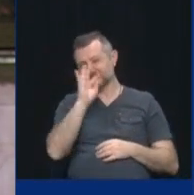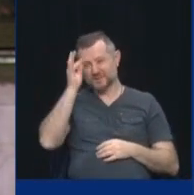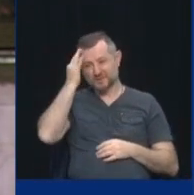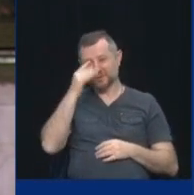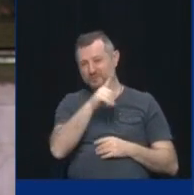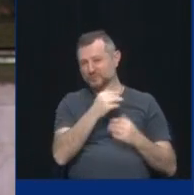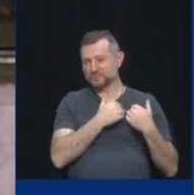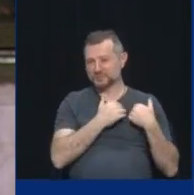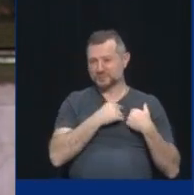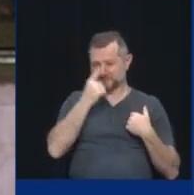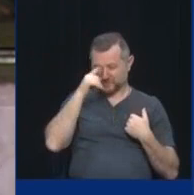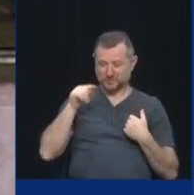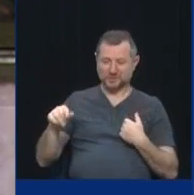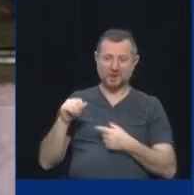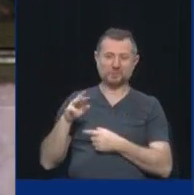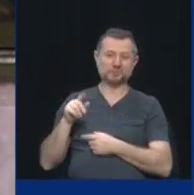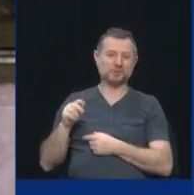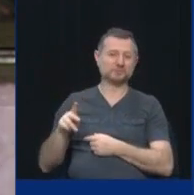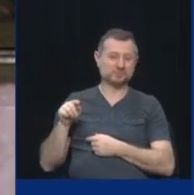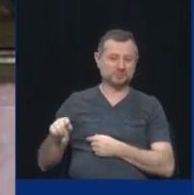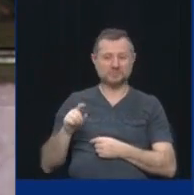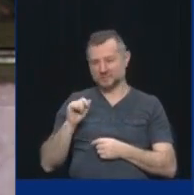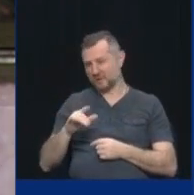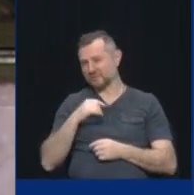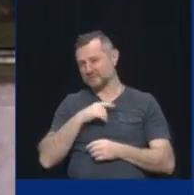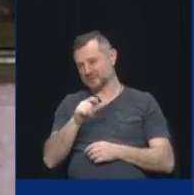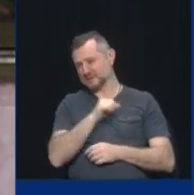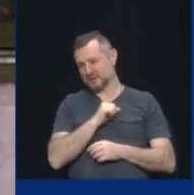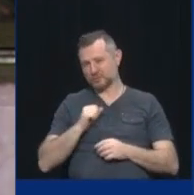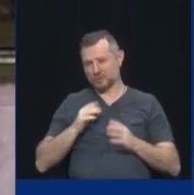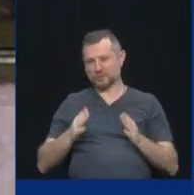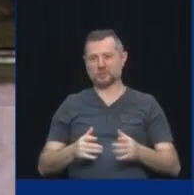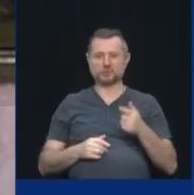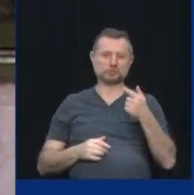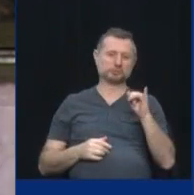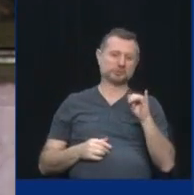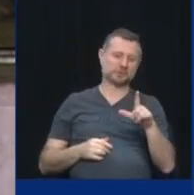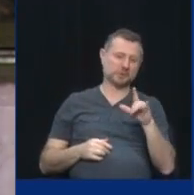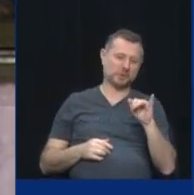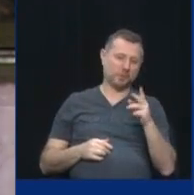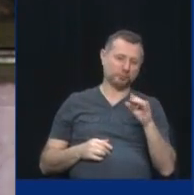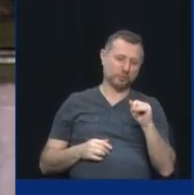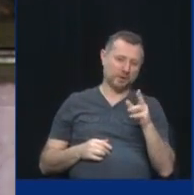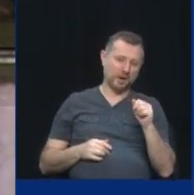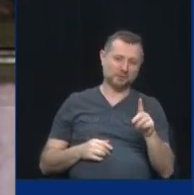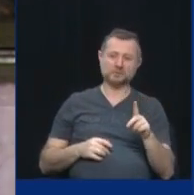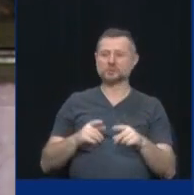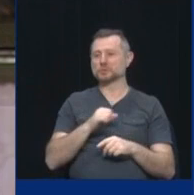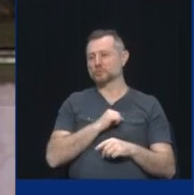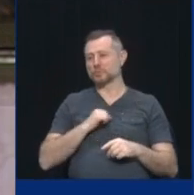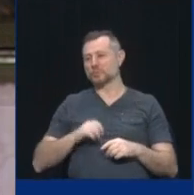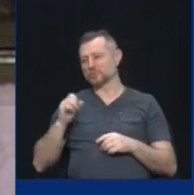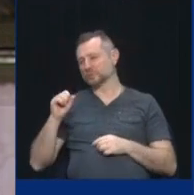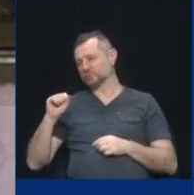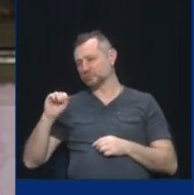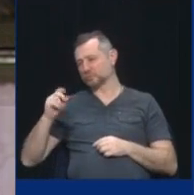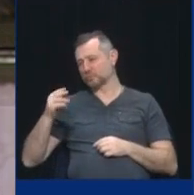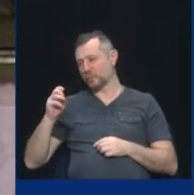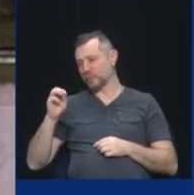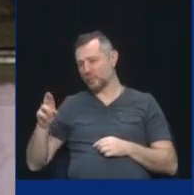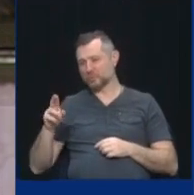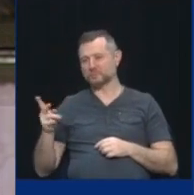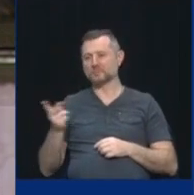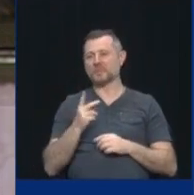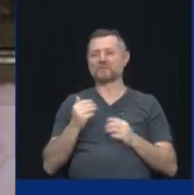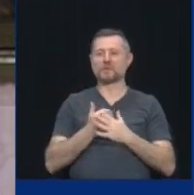for Amtrak. So let Senator Gillibrand and Senator Schumer and the new DOT commissioner,